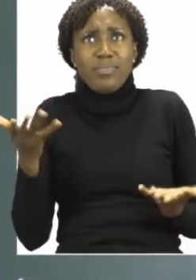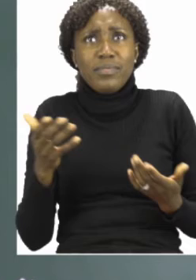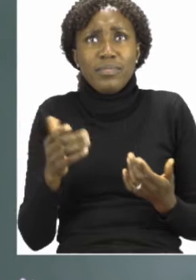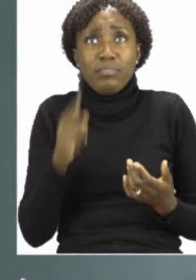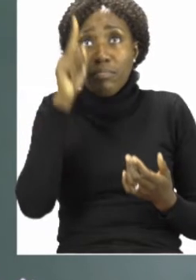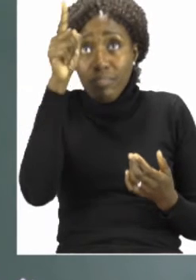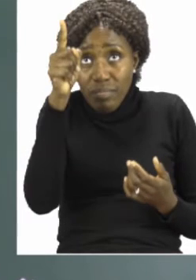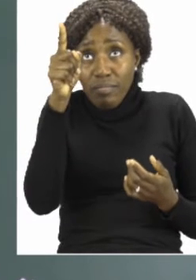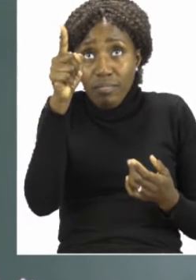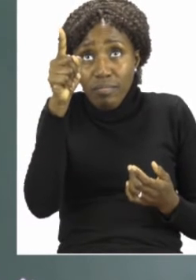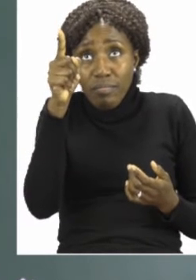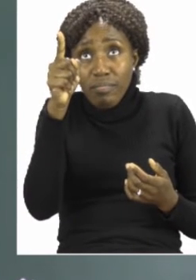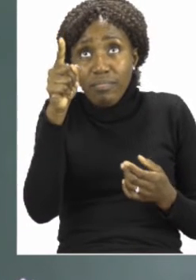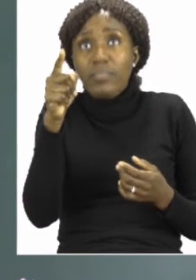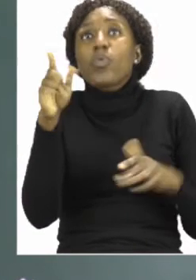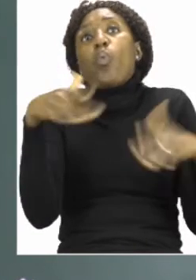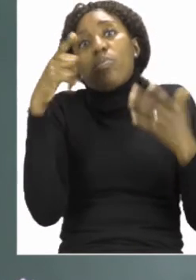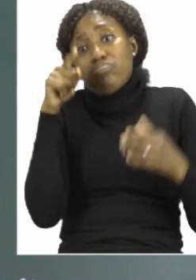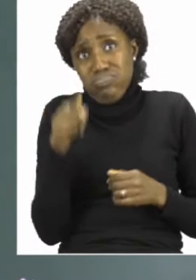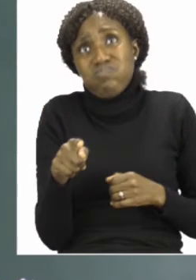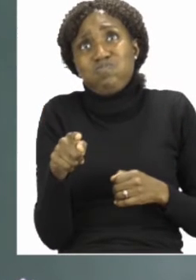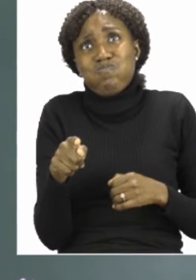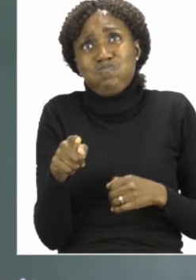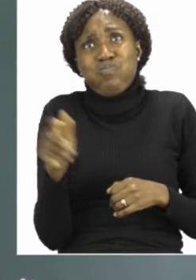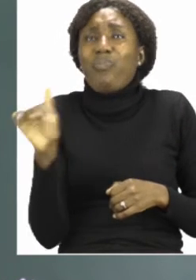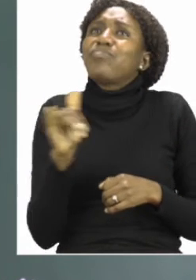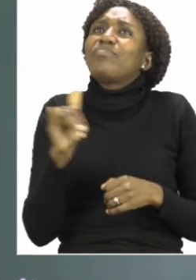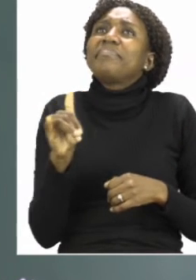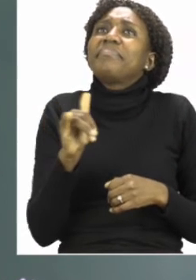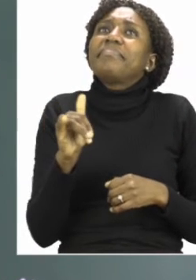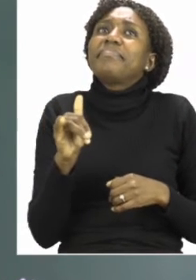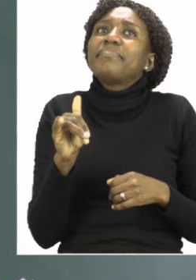Is it the first one or the second one?